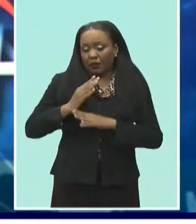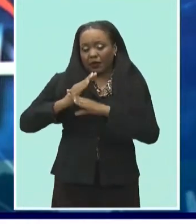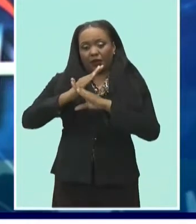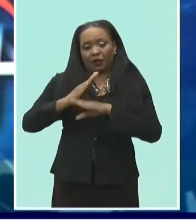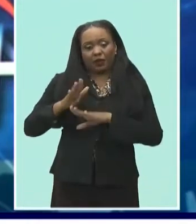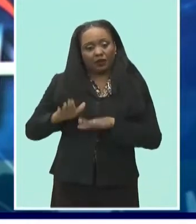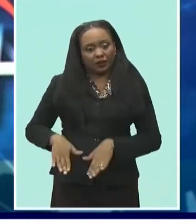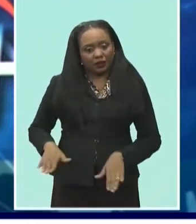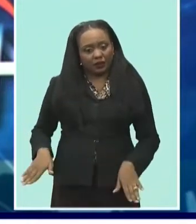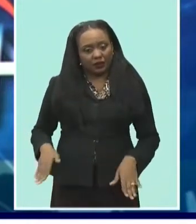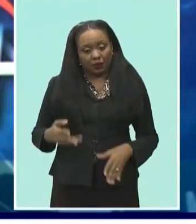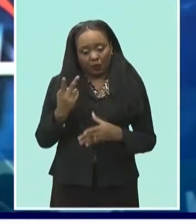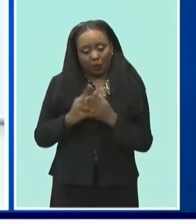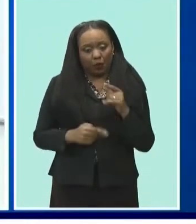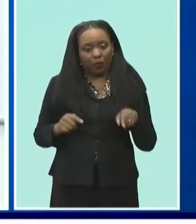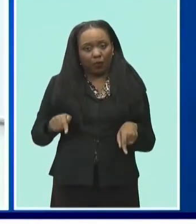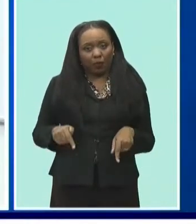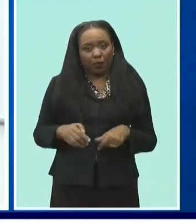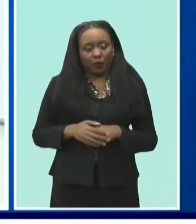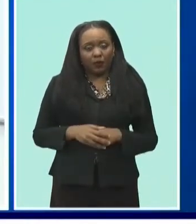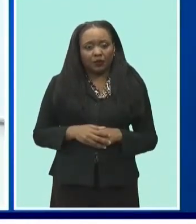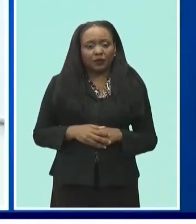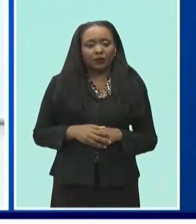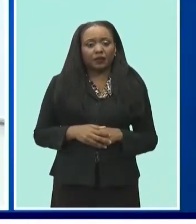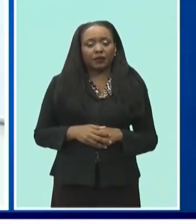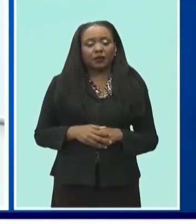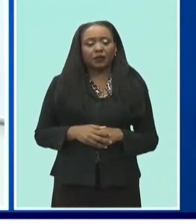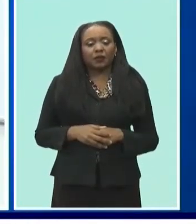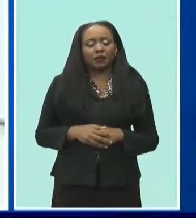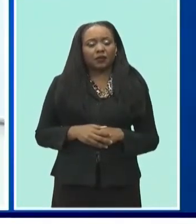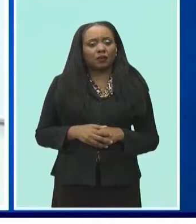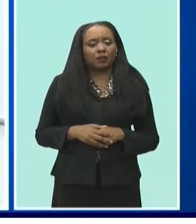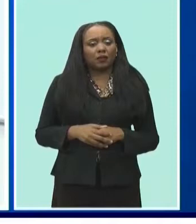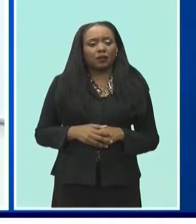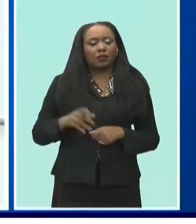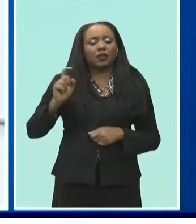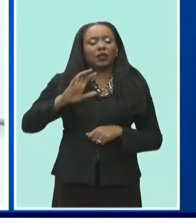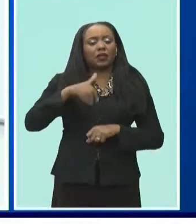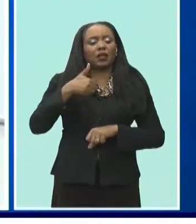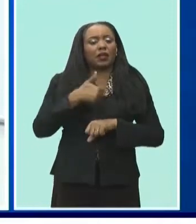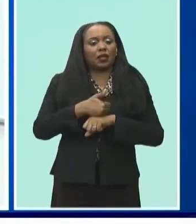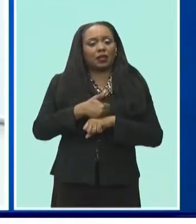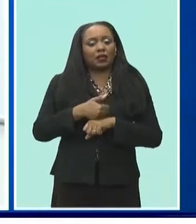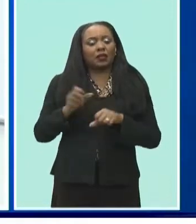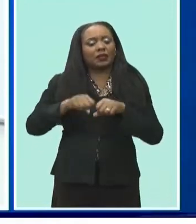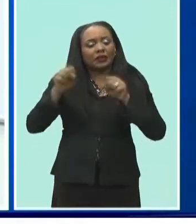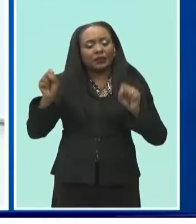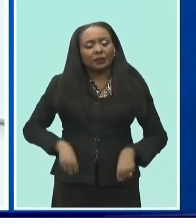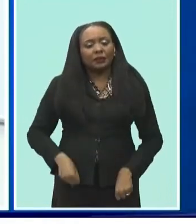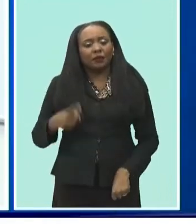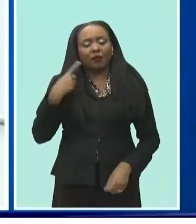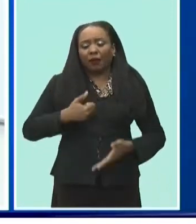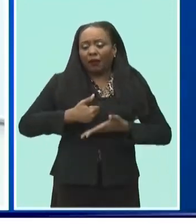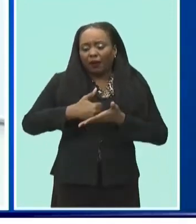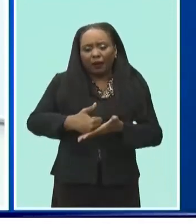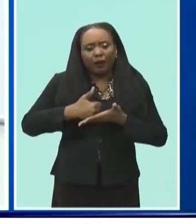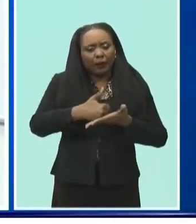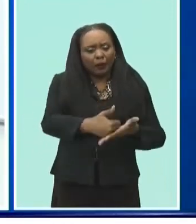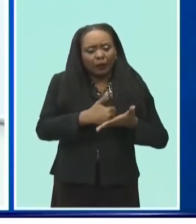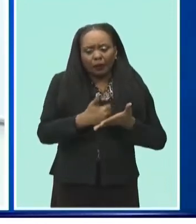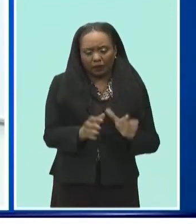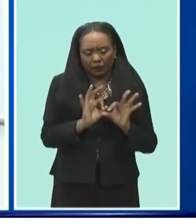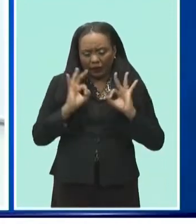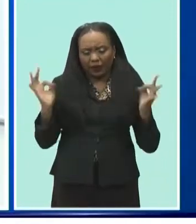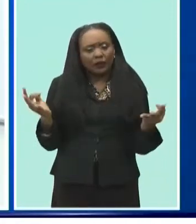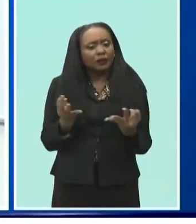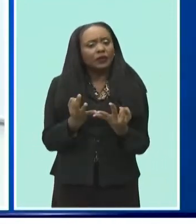children. There is a need to put stronger mechanisms in place to help those types of families. We know that